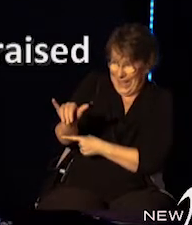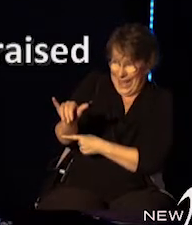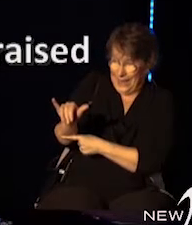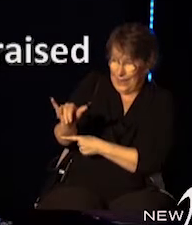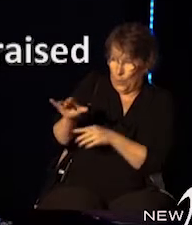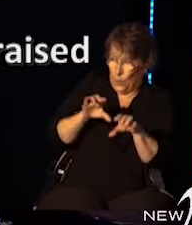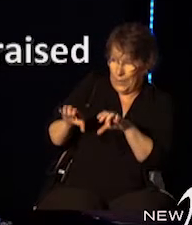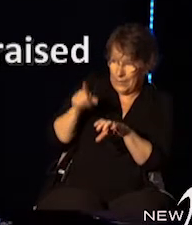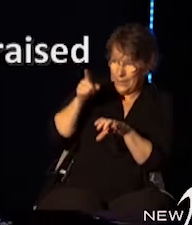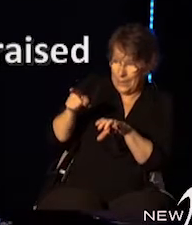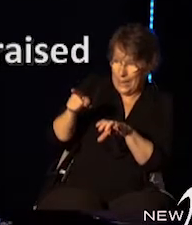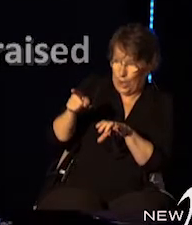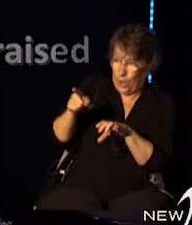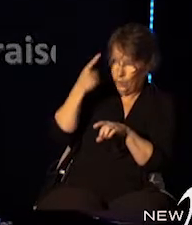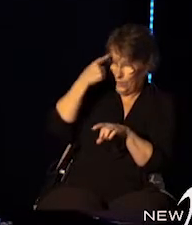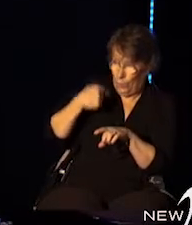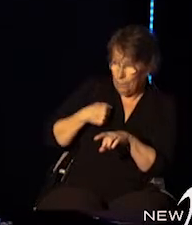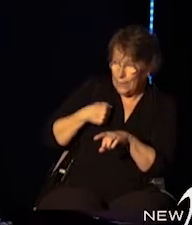my faith